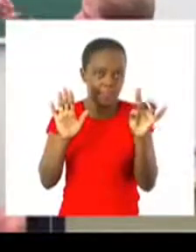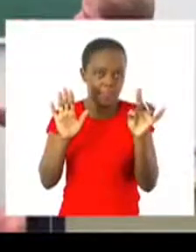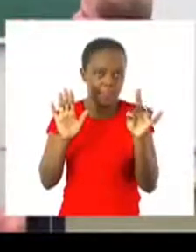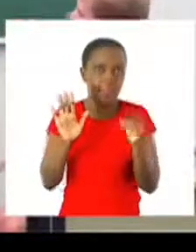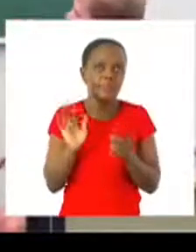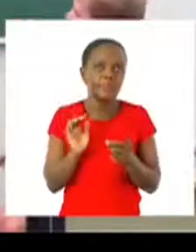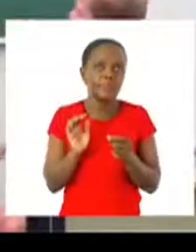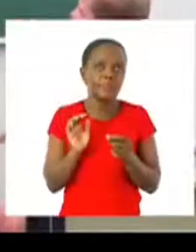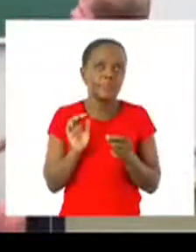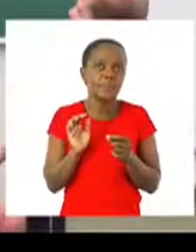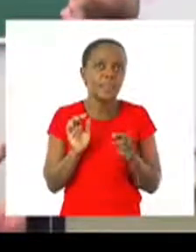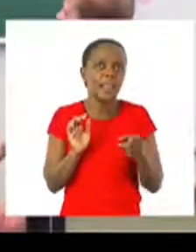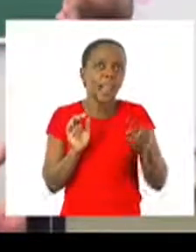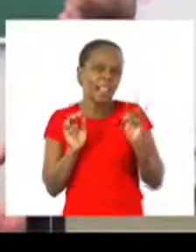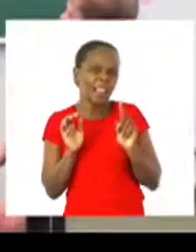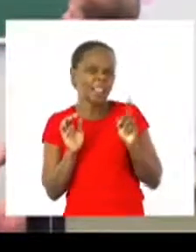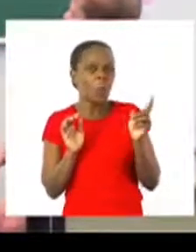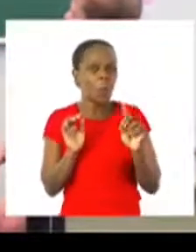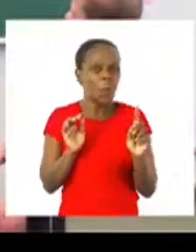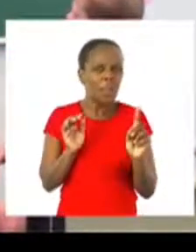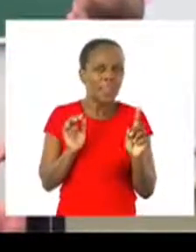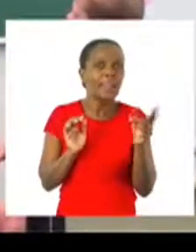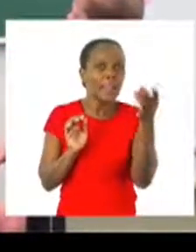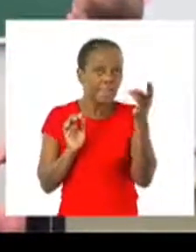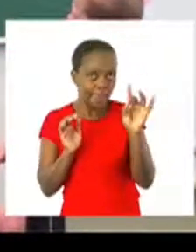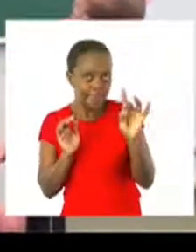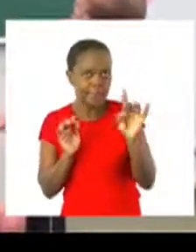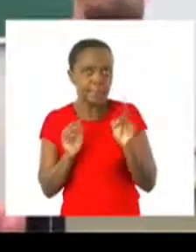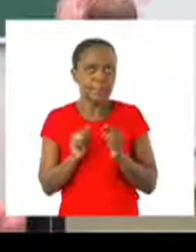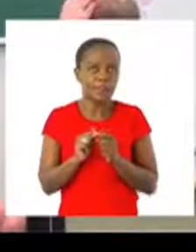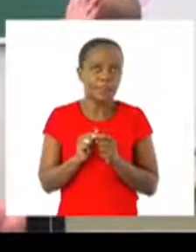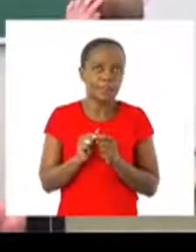8. What is our answer? 8.